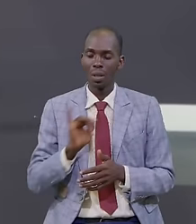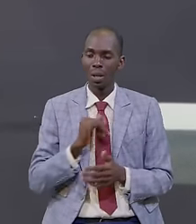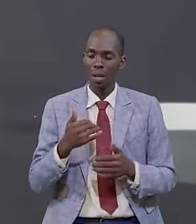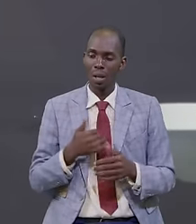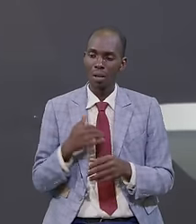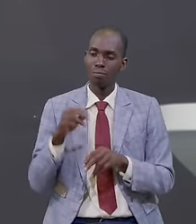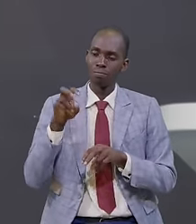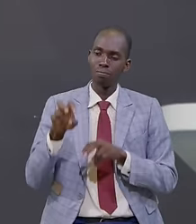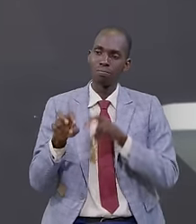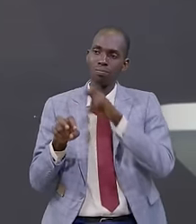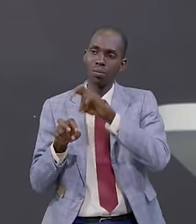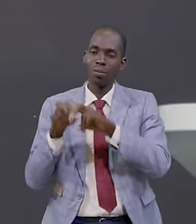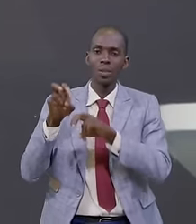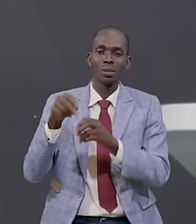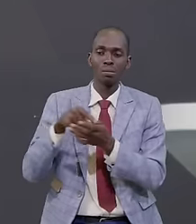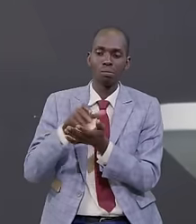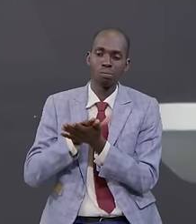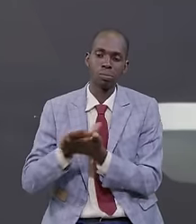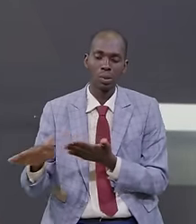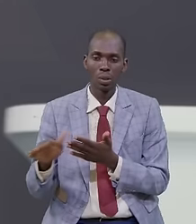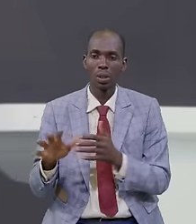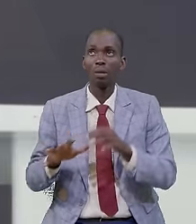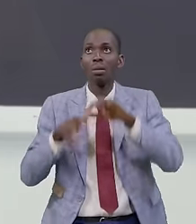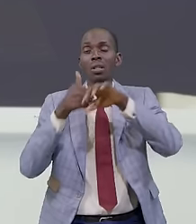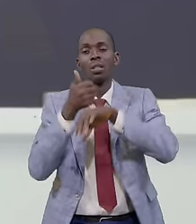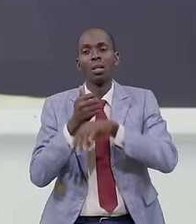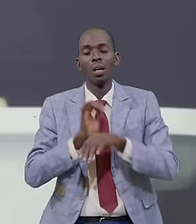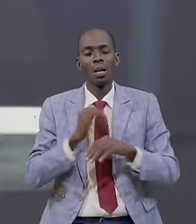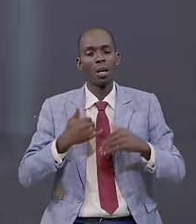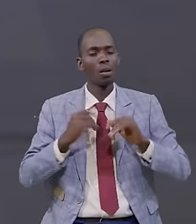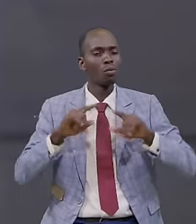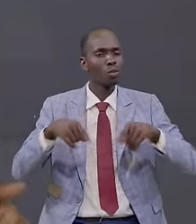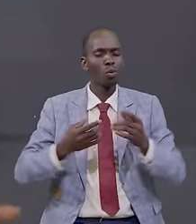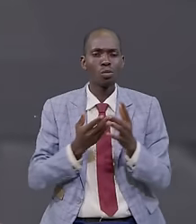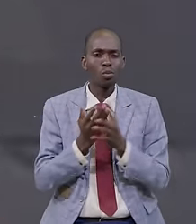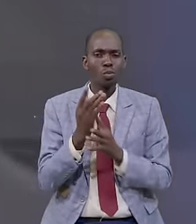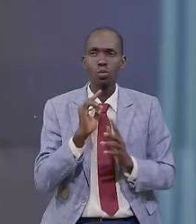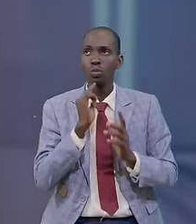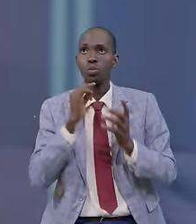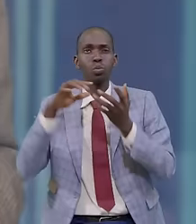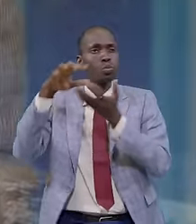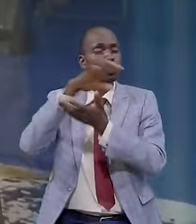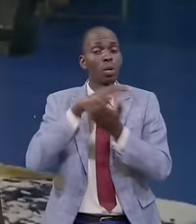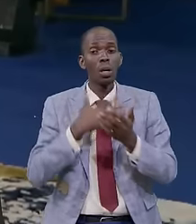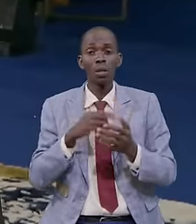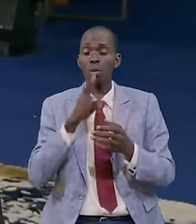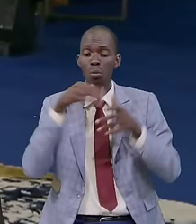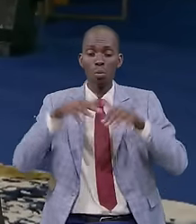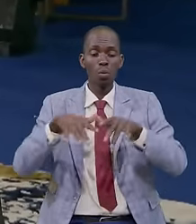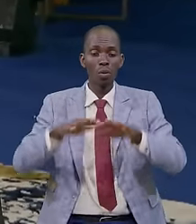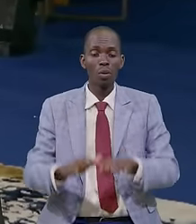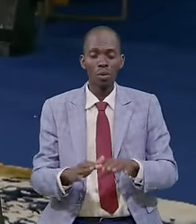steepest mountain. I've gone through storm and the waves of the sea. Therefore, maybe I need to,